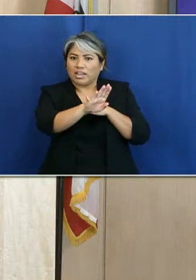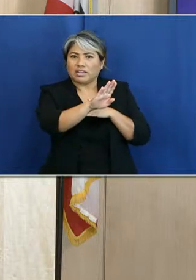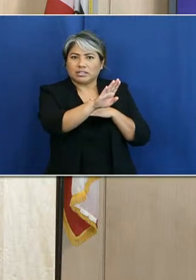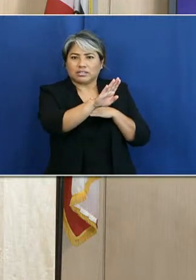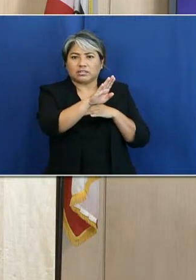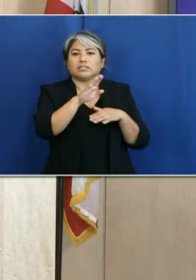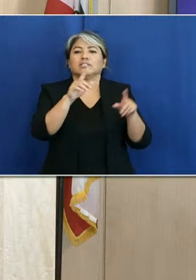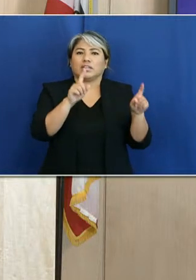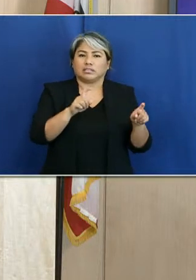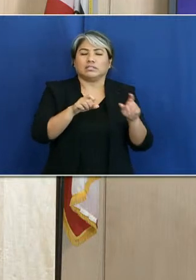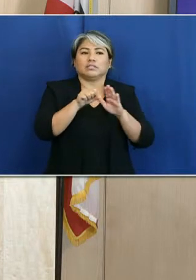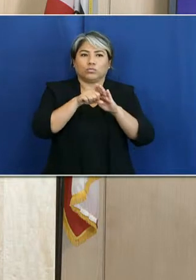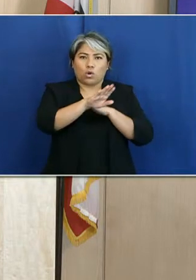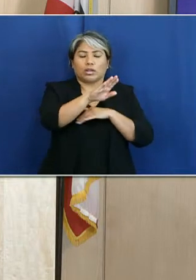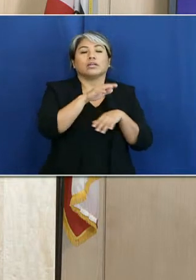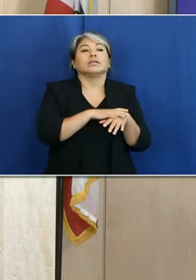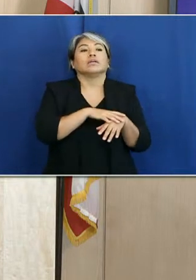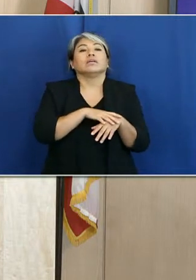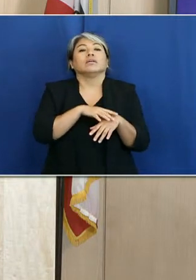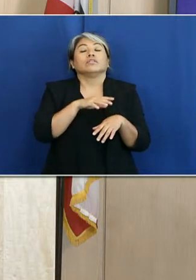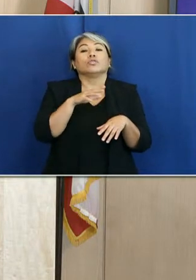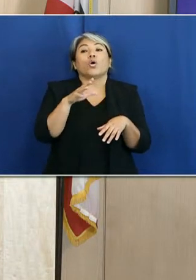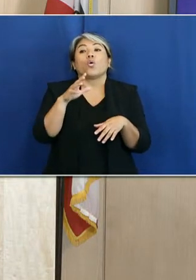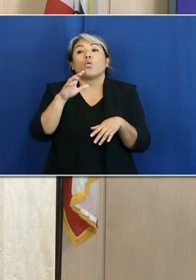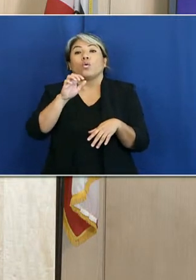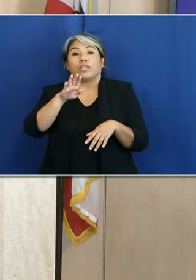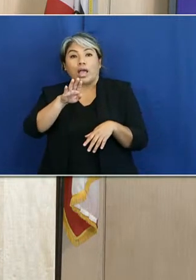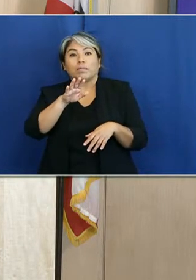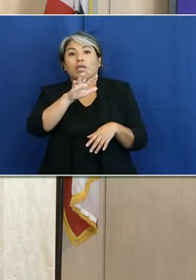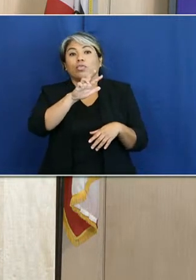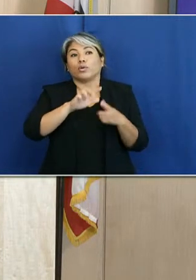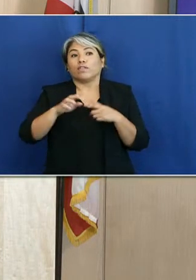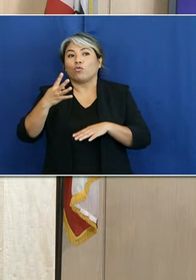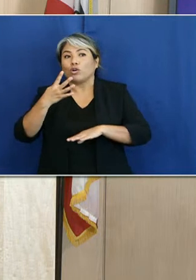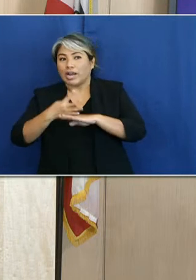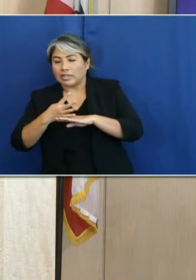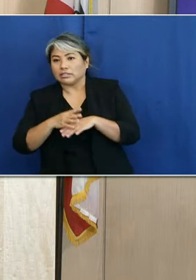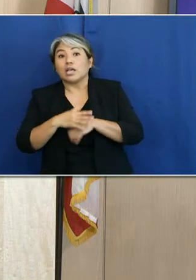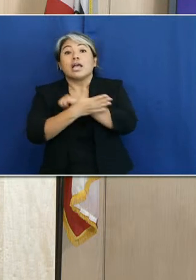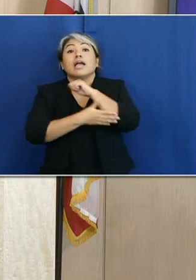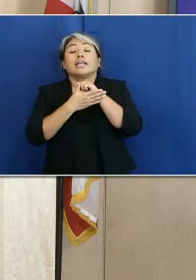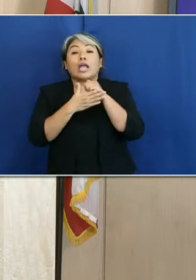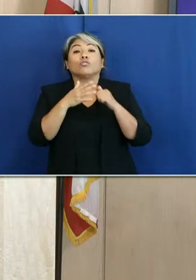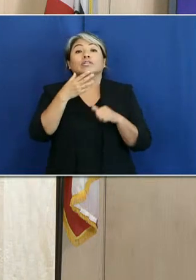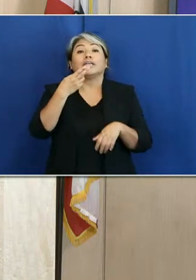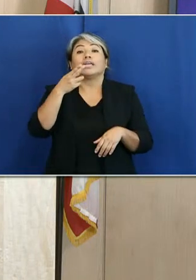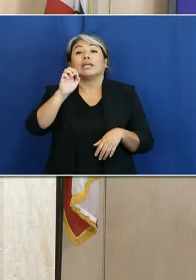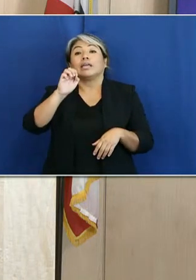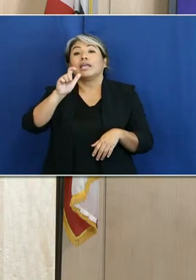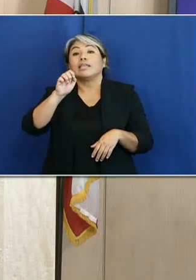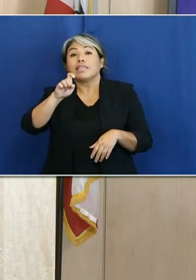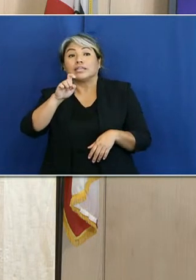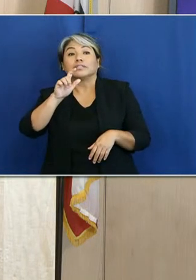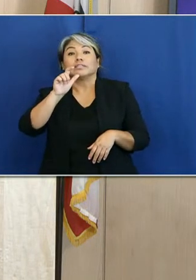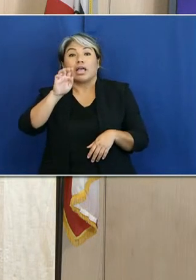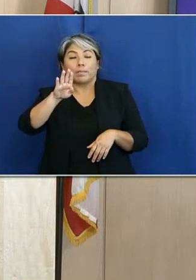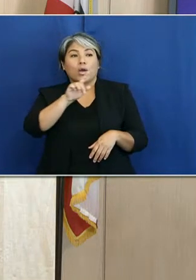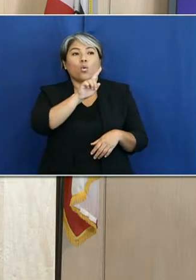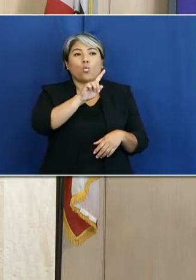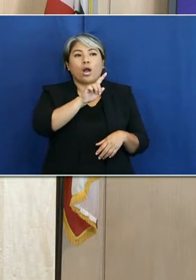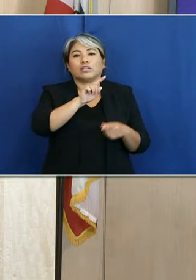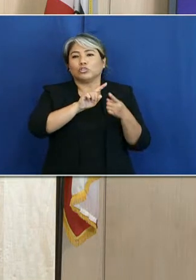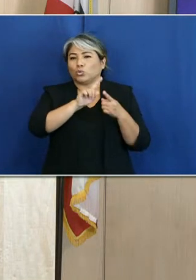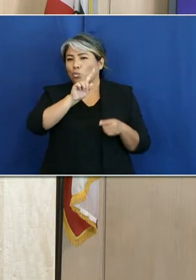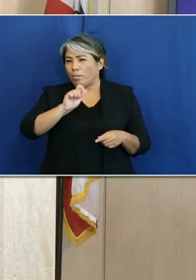get checked lab, the average turnaround time is 3 to 4 days. County Helix Lab, 1 to 1.5